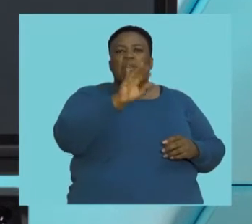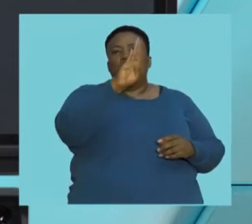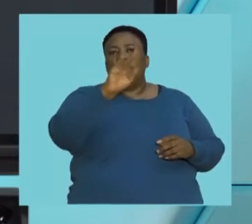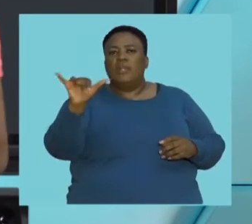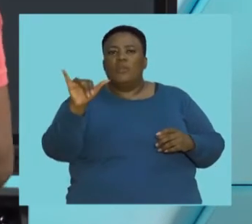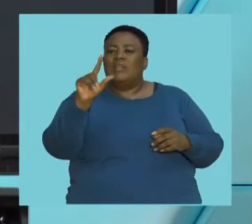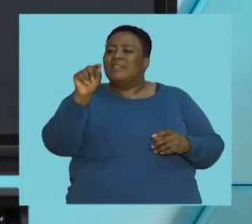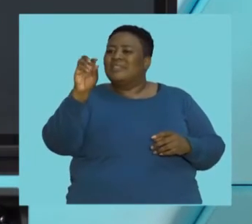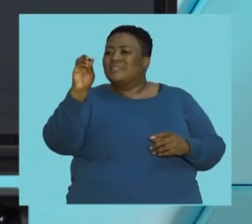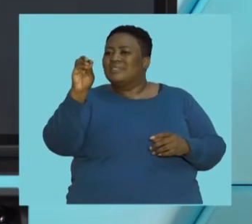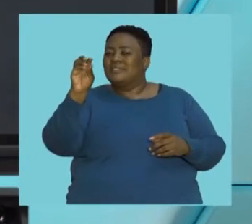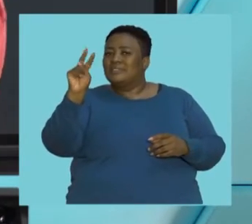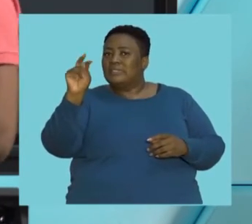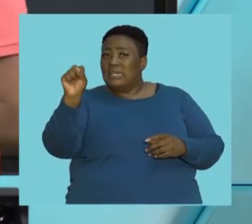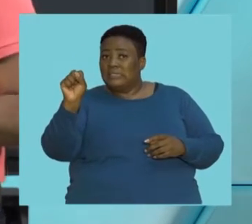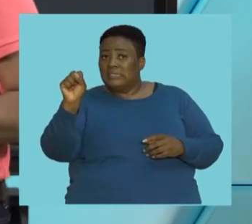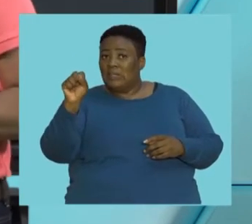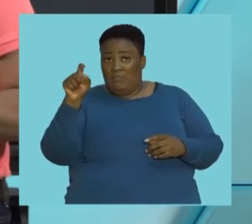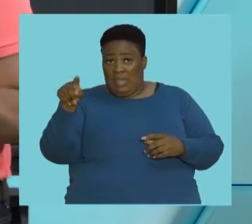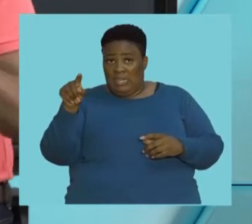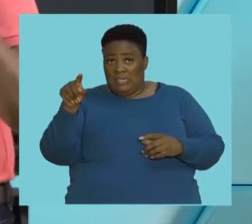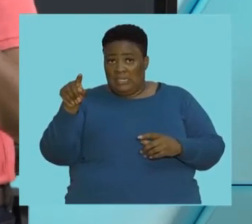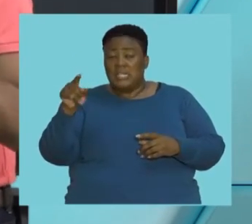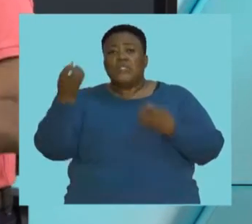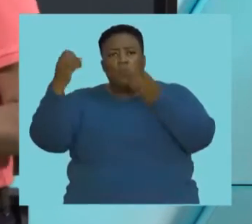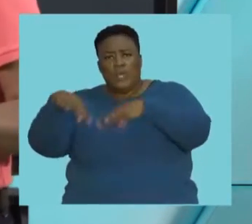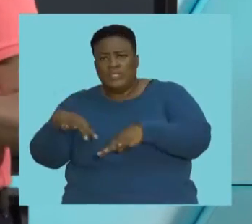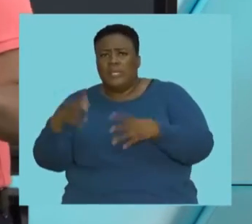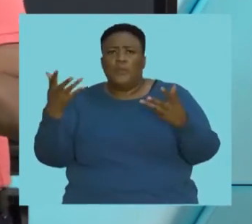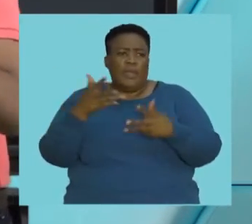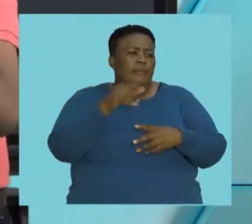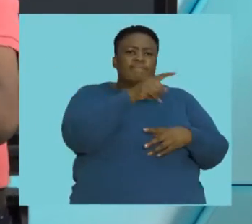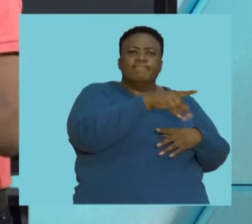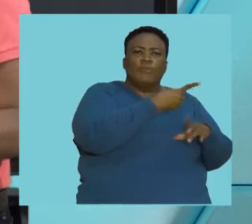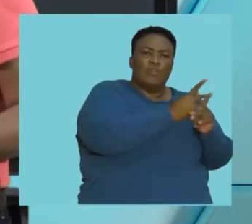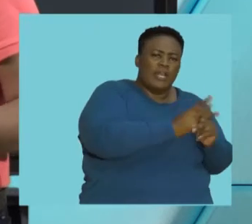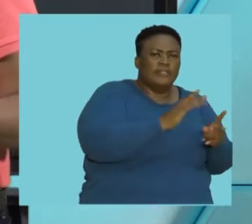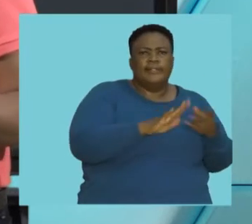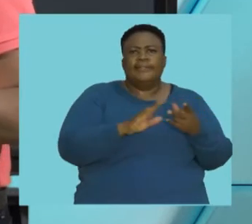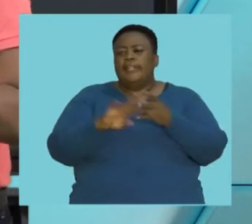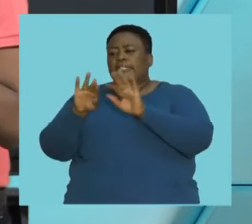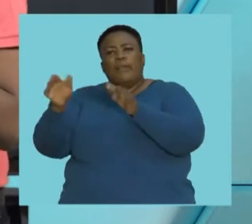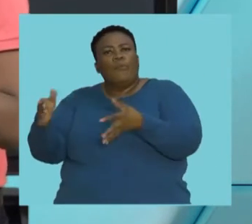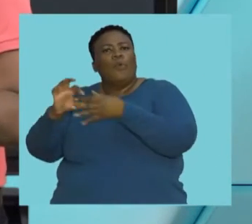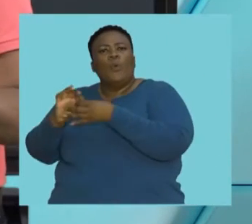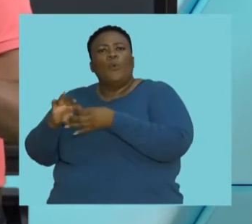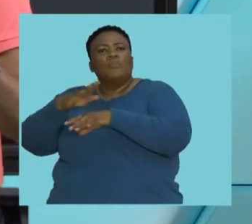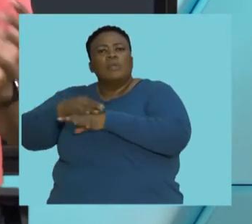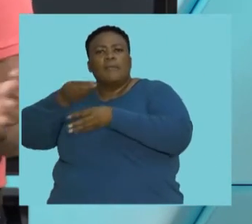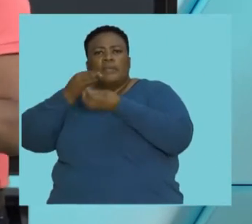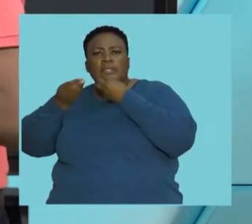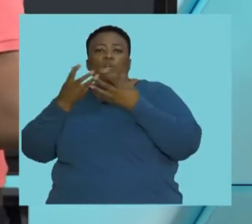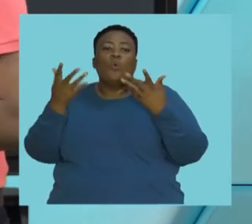3 billion tons of that is actually being wasted in the production. It's wasted on your table. It's wasted in